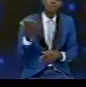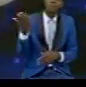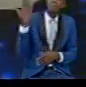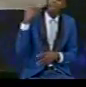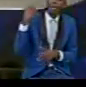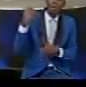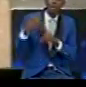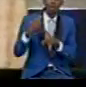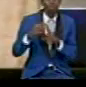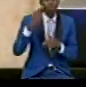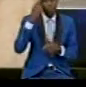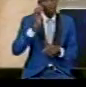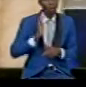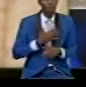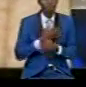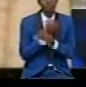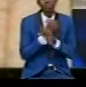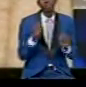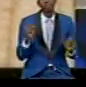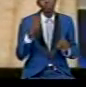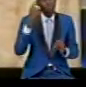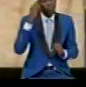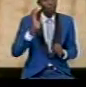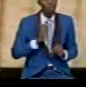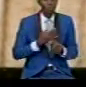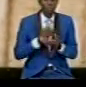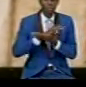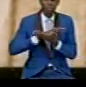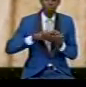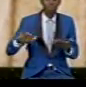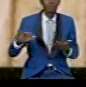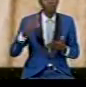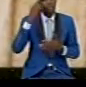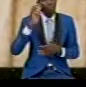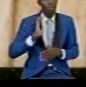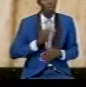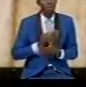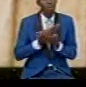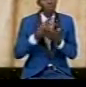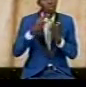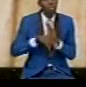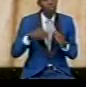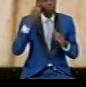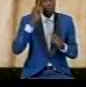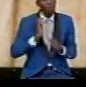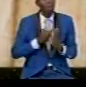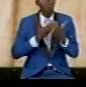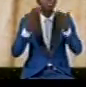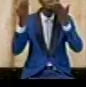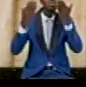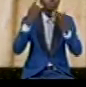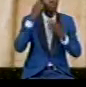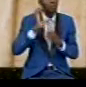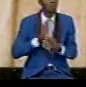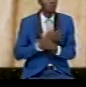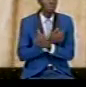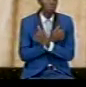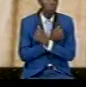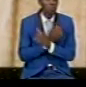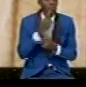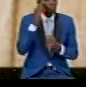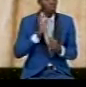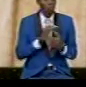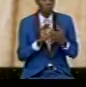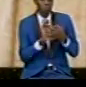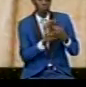our salvation, for our sanctification, for our holiness, for our service, for our affection, for our